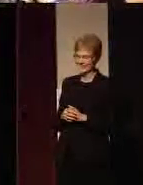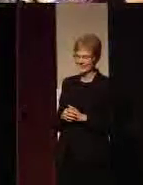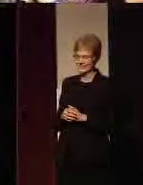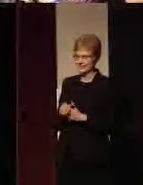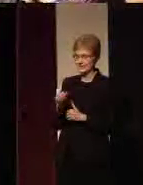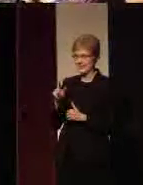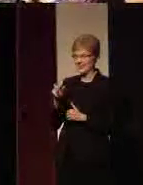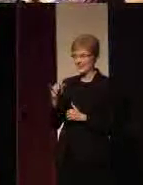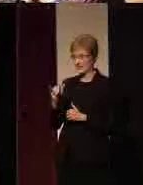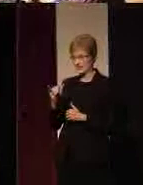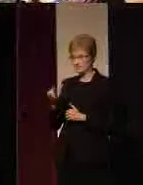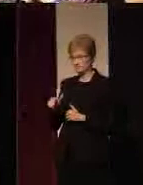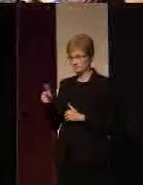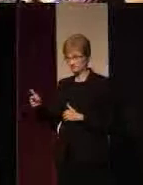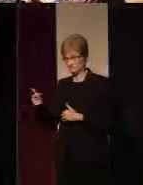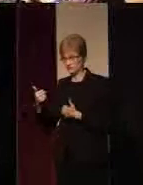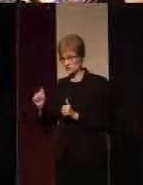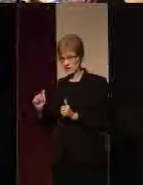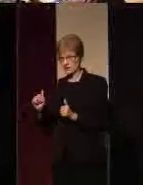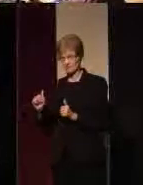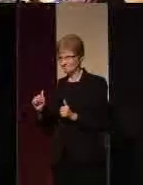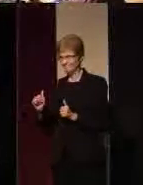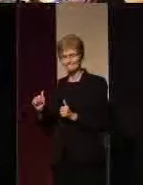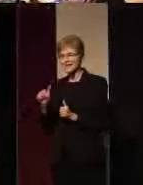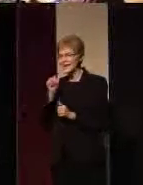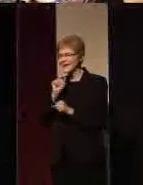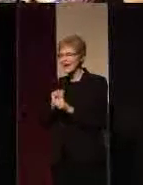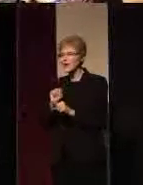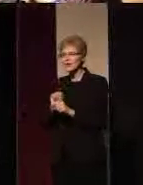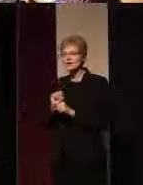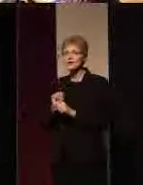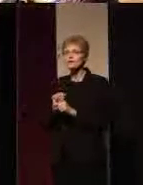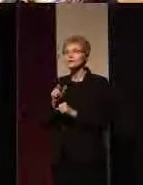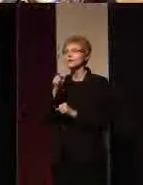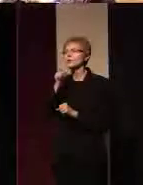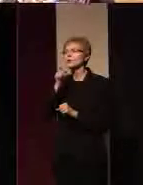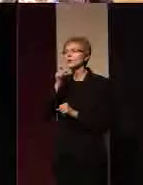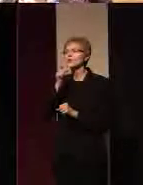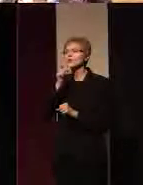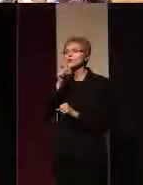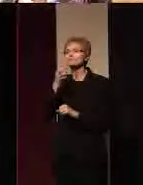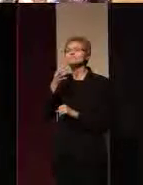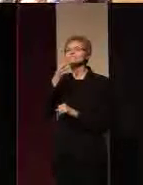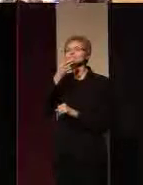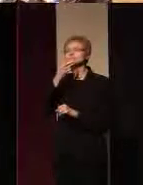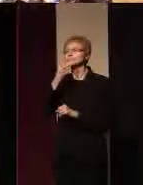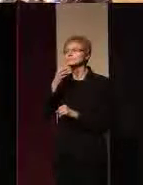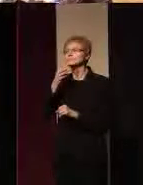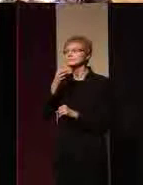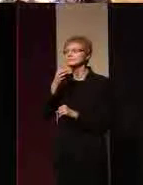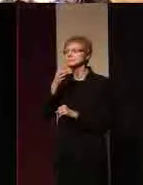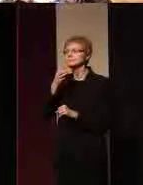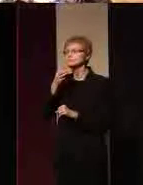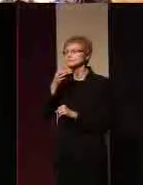Anthony, you want to try yours? No? All right. Do we have a sound person in the house? I can yell.